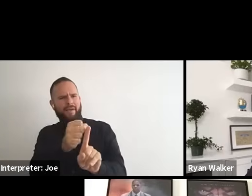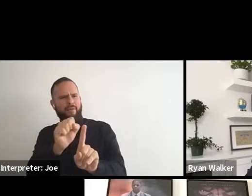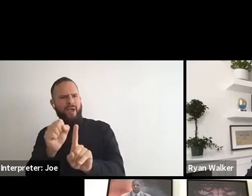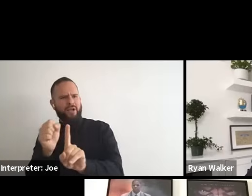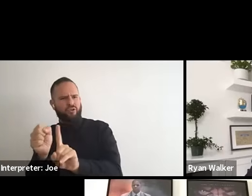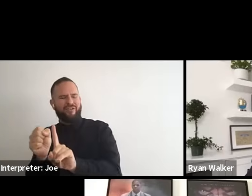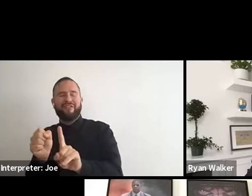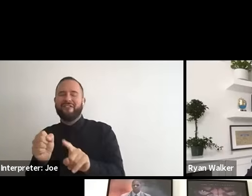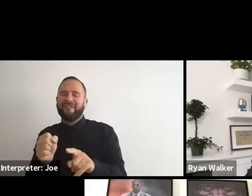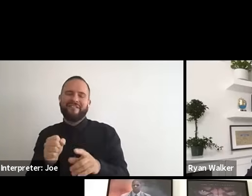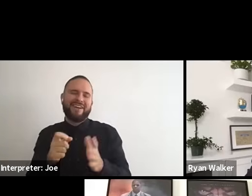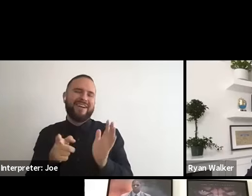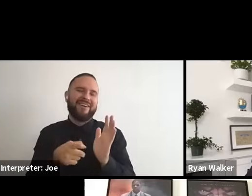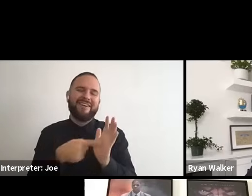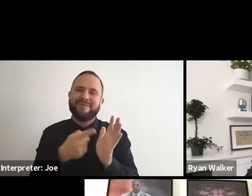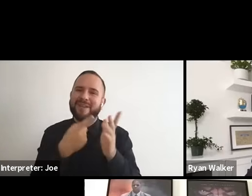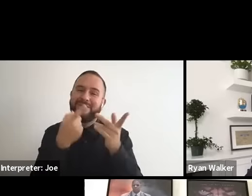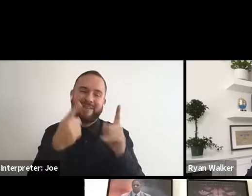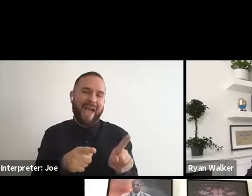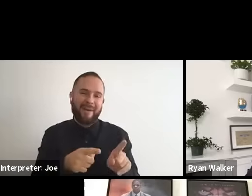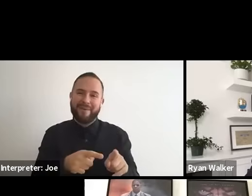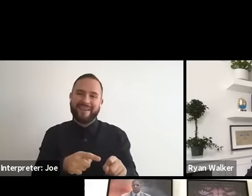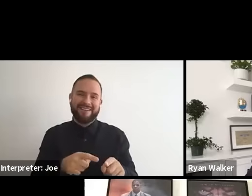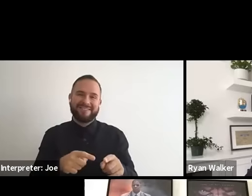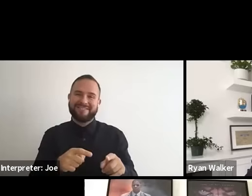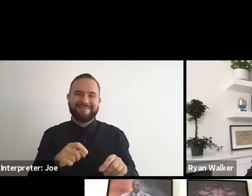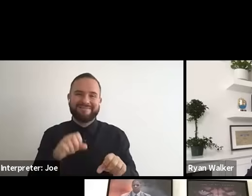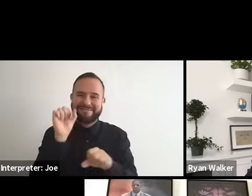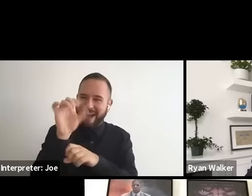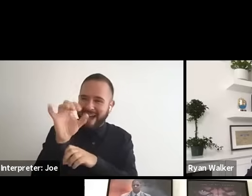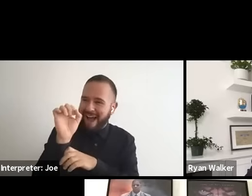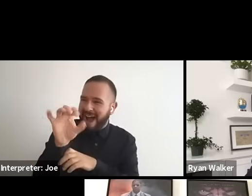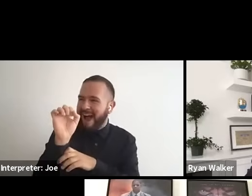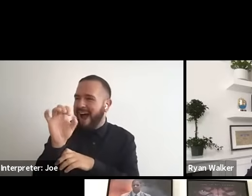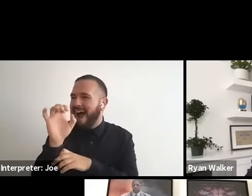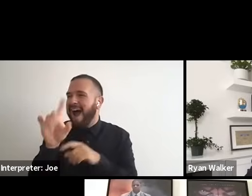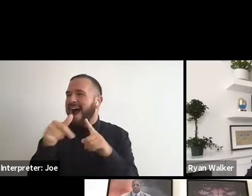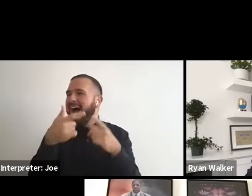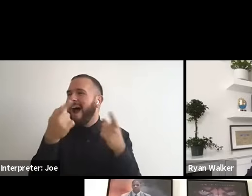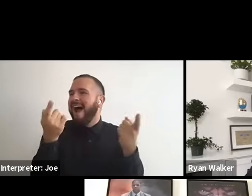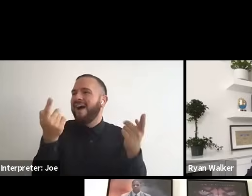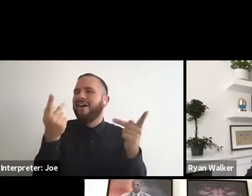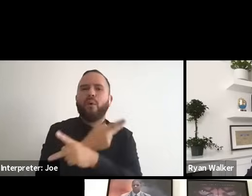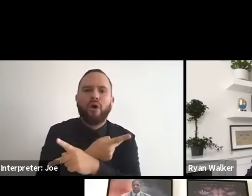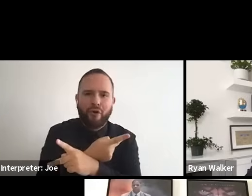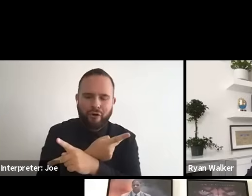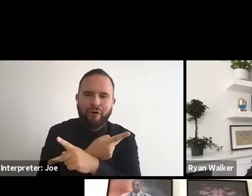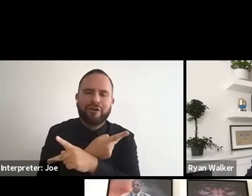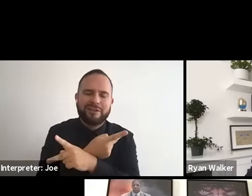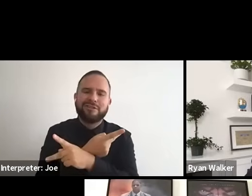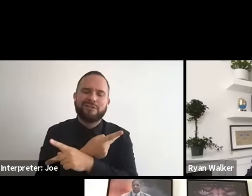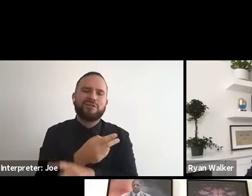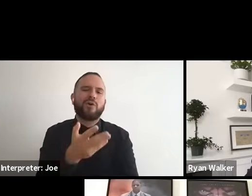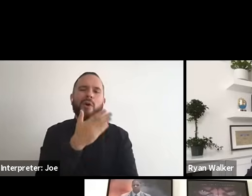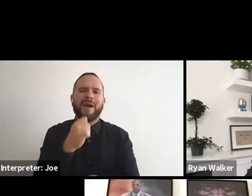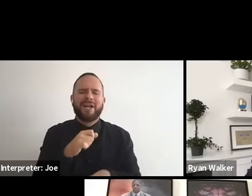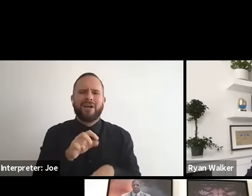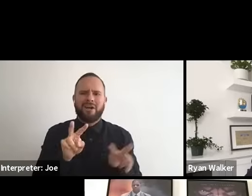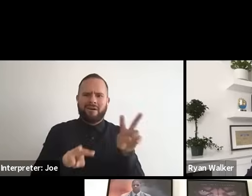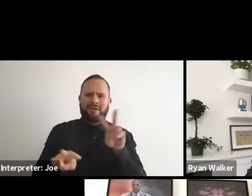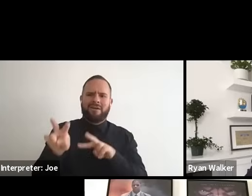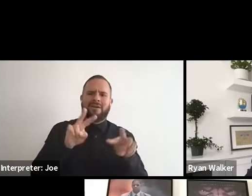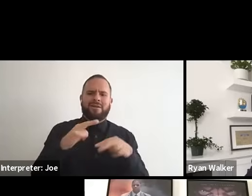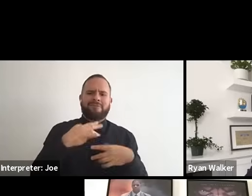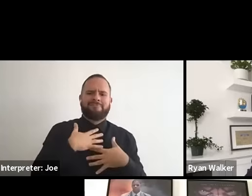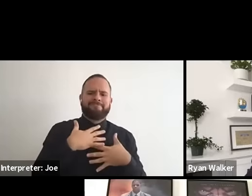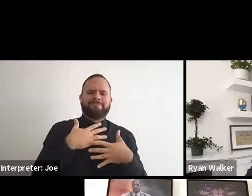lot worse on themselves. So it's always smart to take a breath, have a conversation with your team, lay out all the